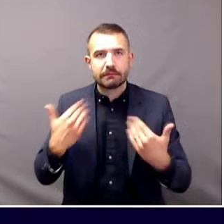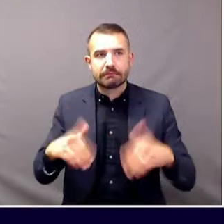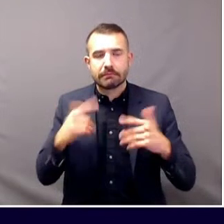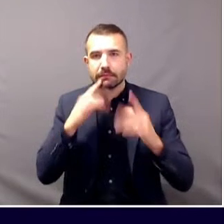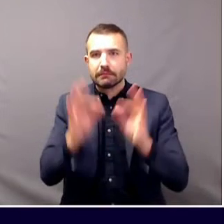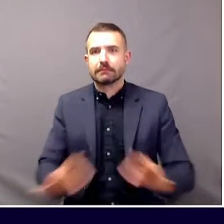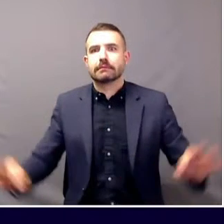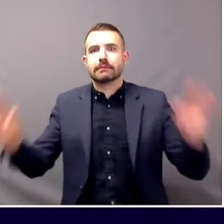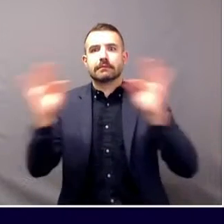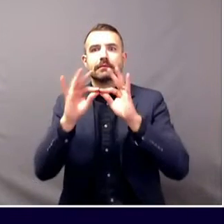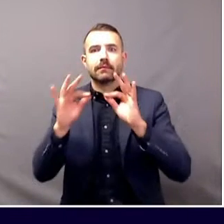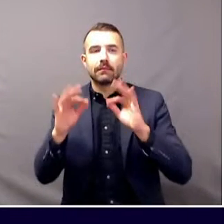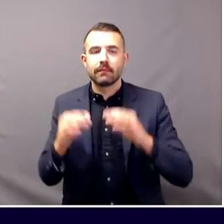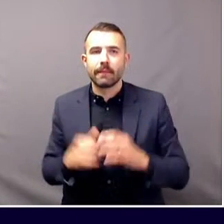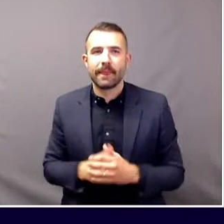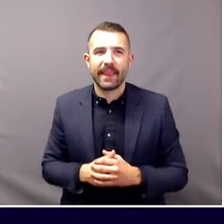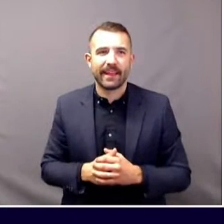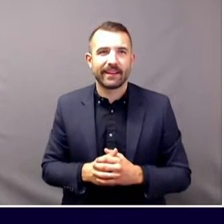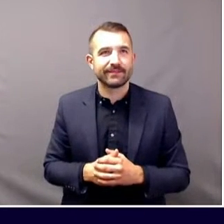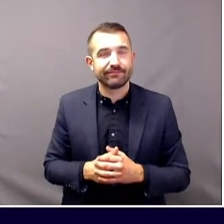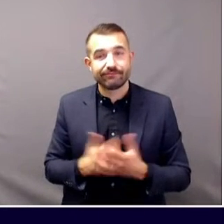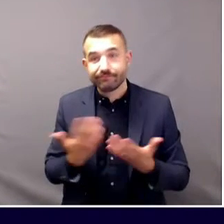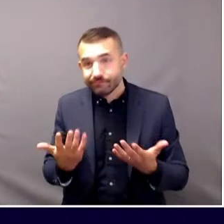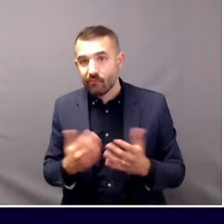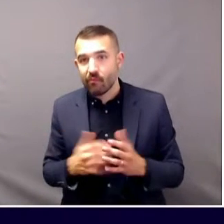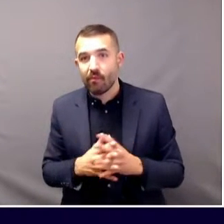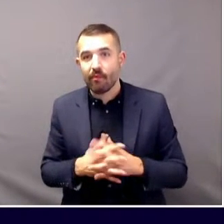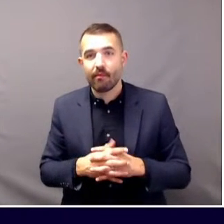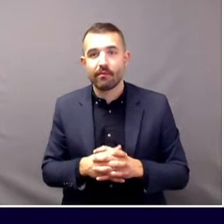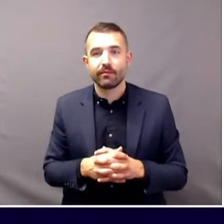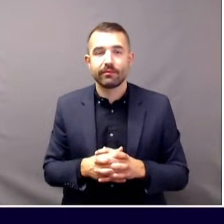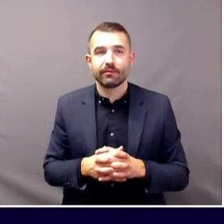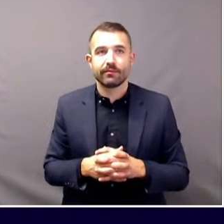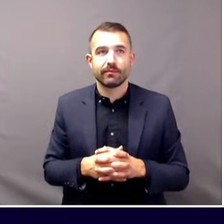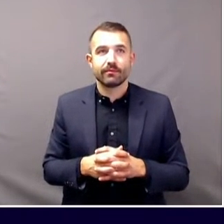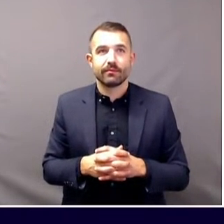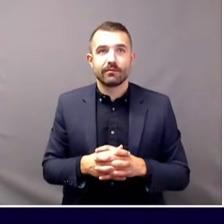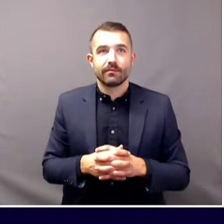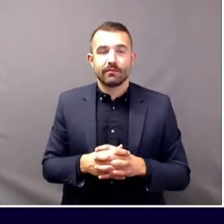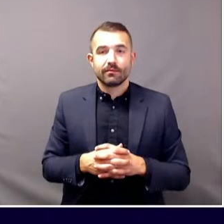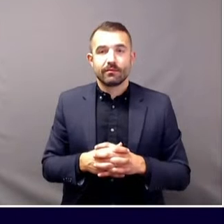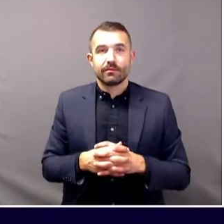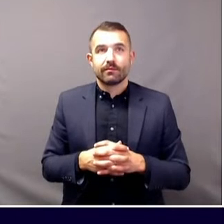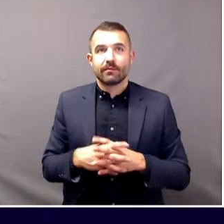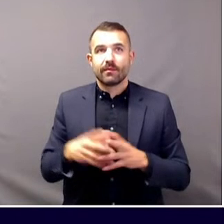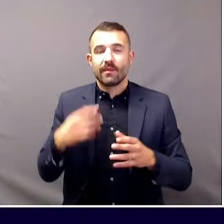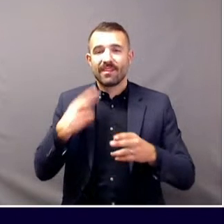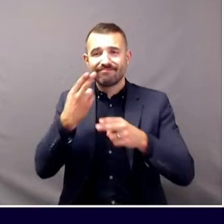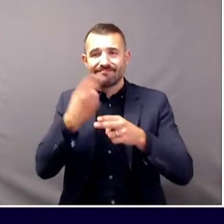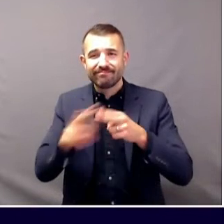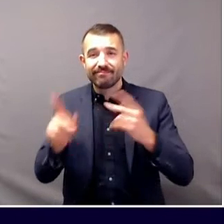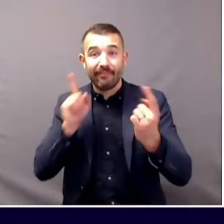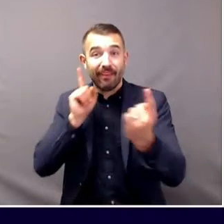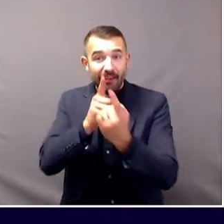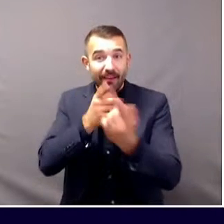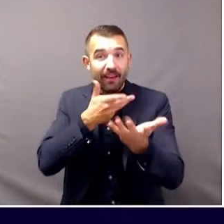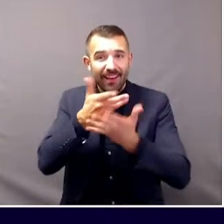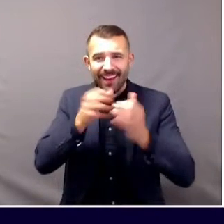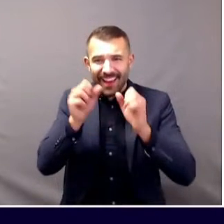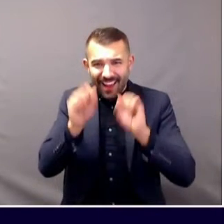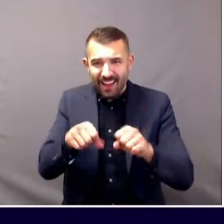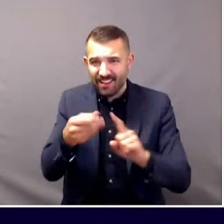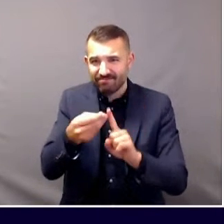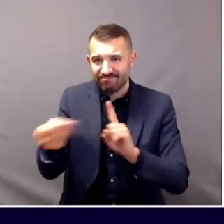characterizing in better detail how even brief interactions can generate transmission. And this is laid out